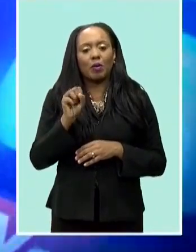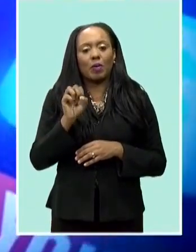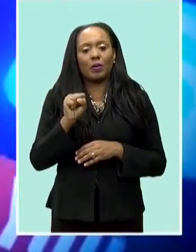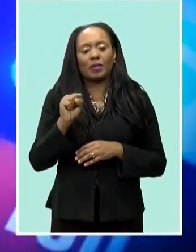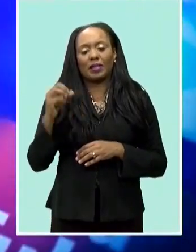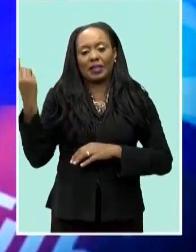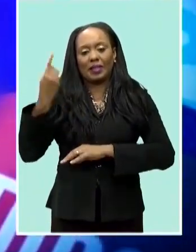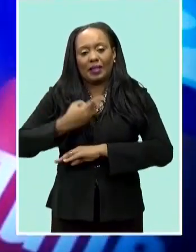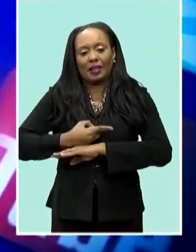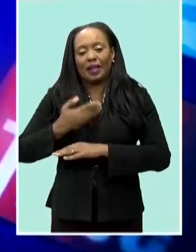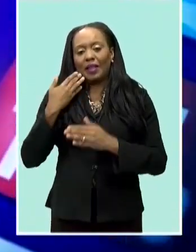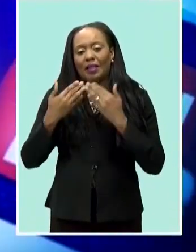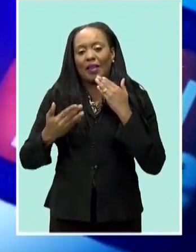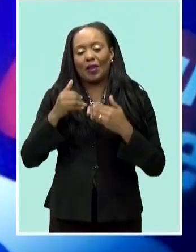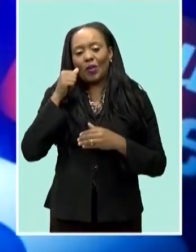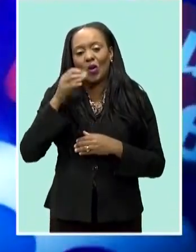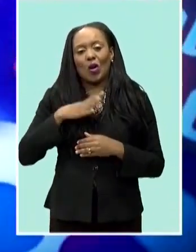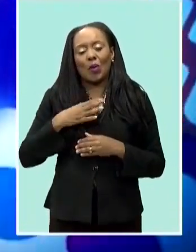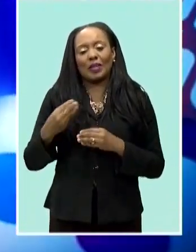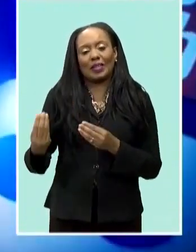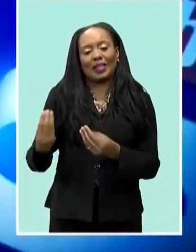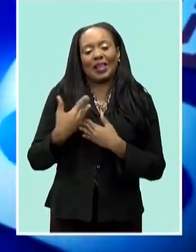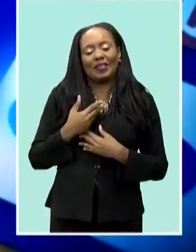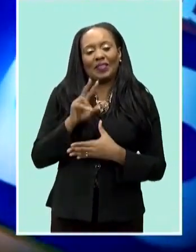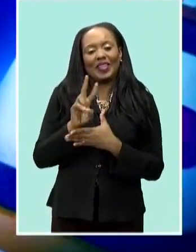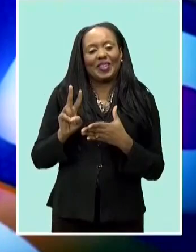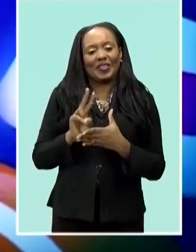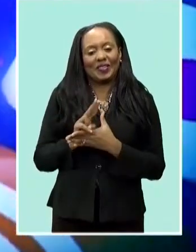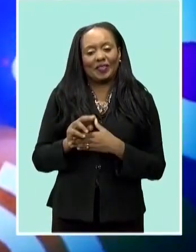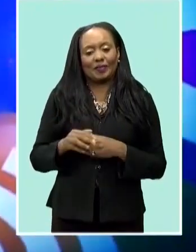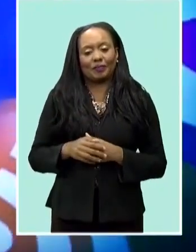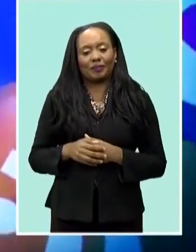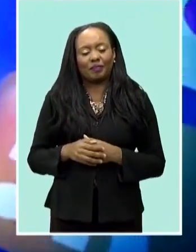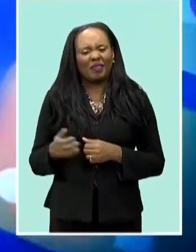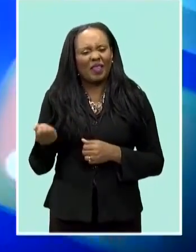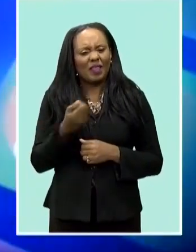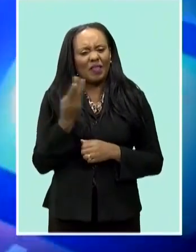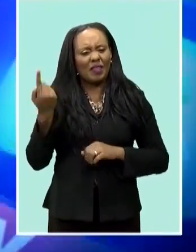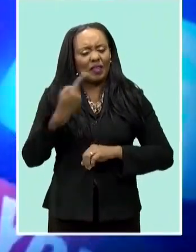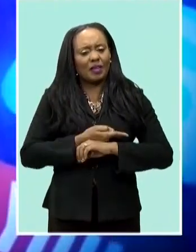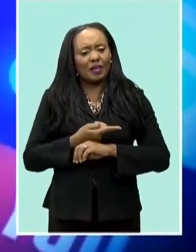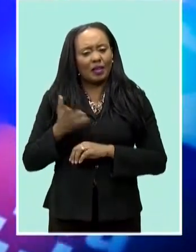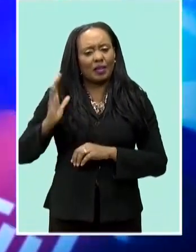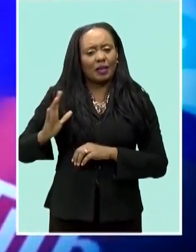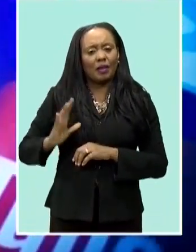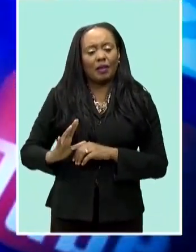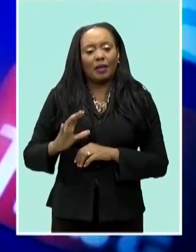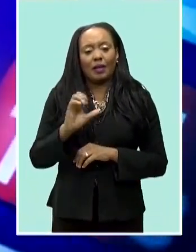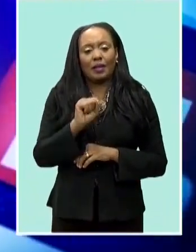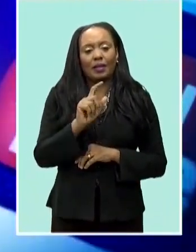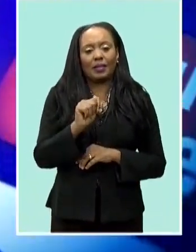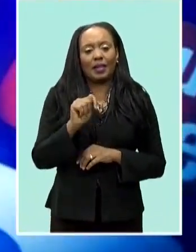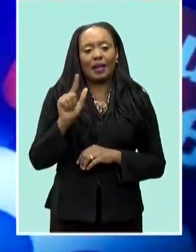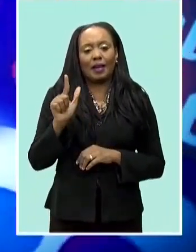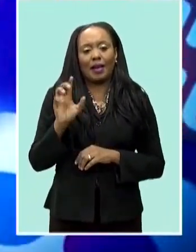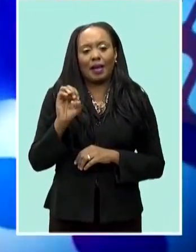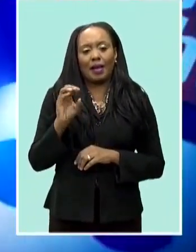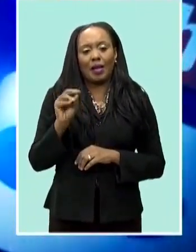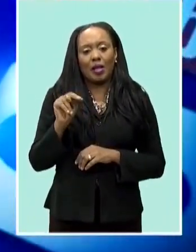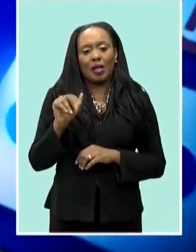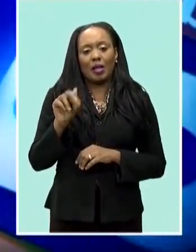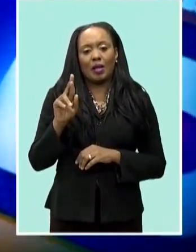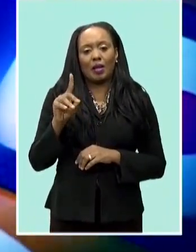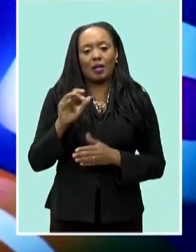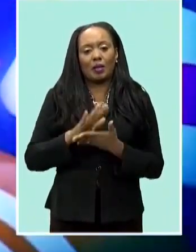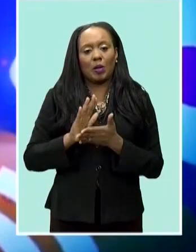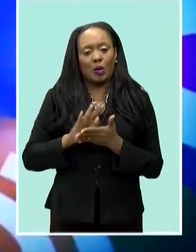from Britons Hill for sending that video to us. And a few days ago, we highlighted St. Leonard's School student Kyle Cox, who